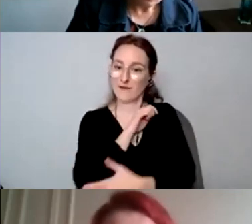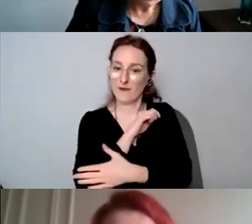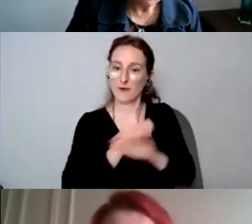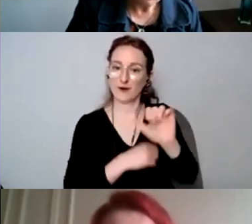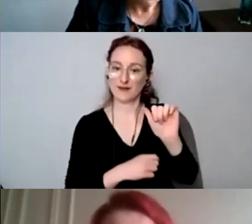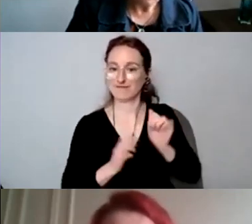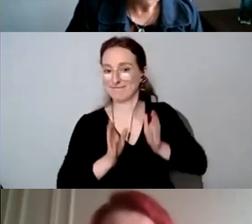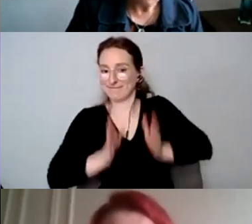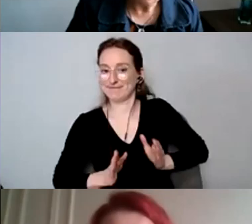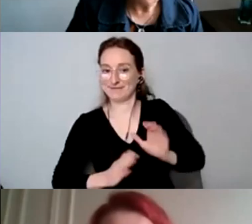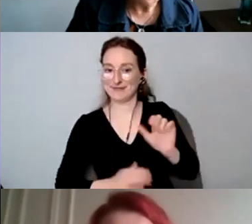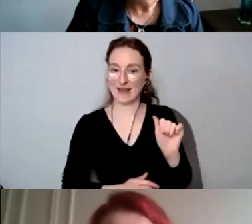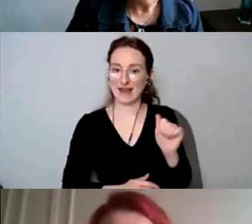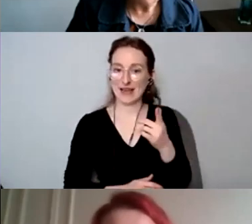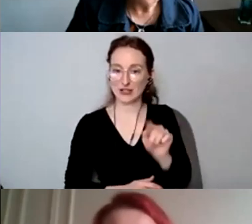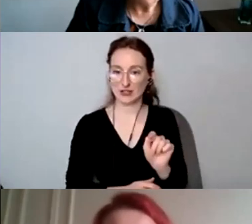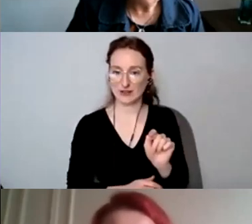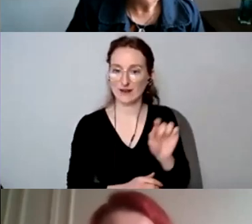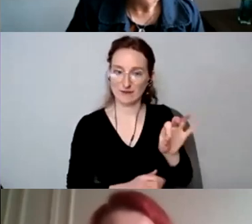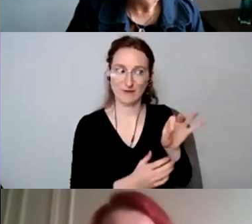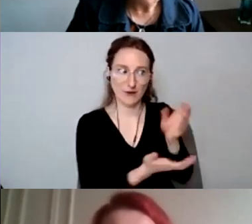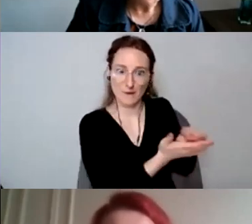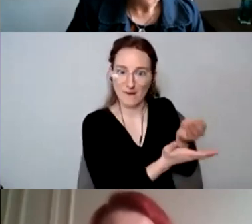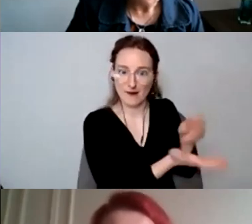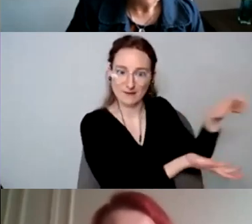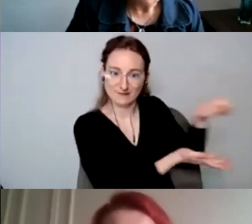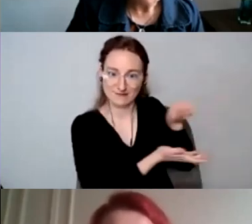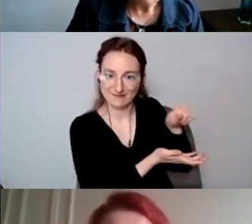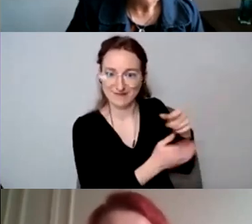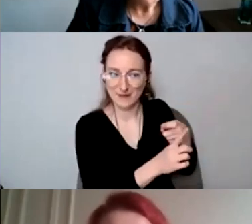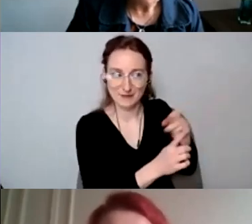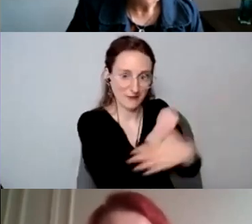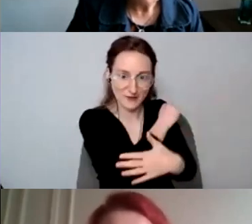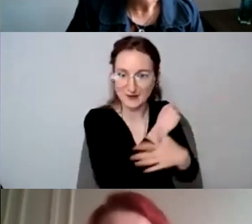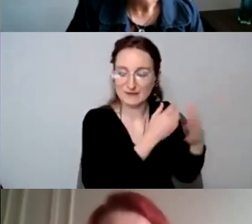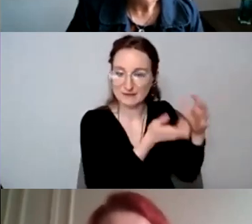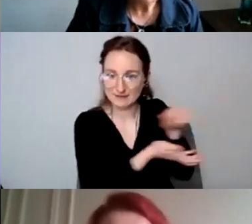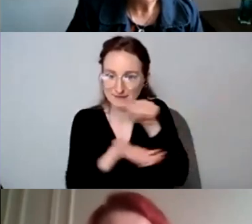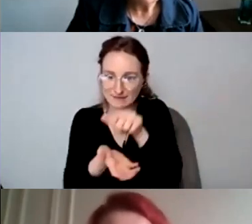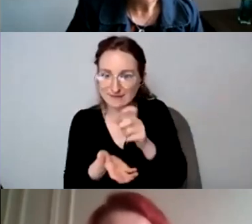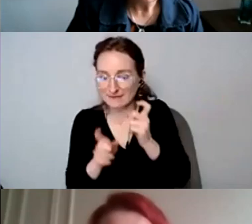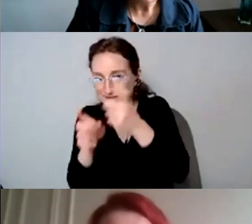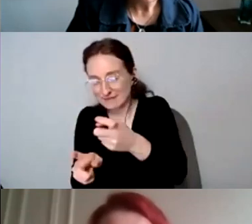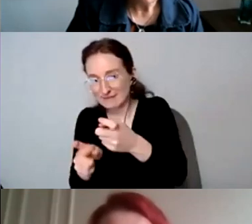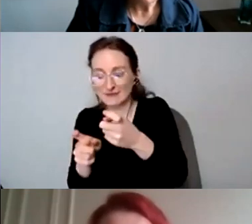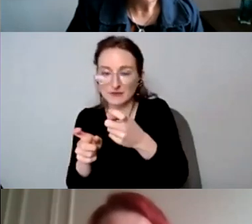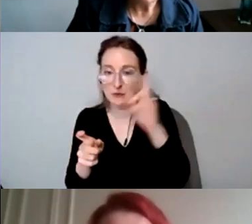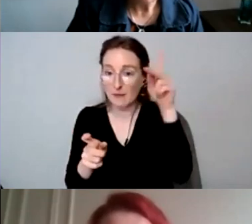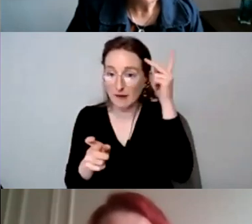significantly complicates the work of NGOs. And in my experience, those